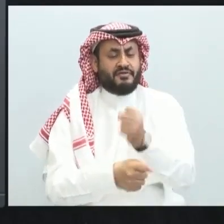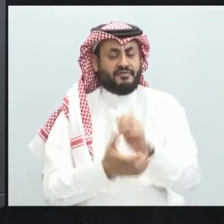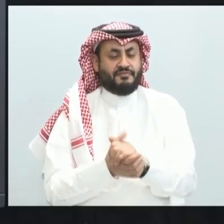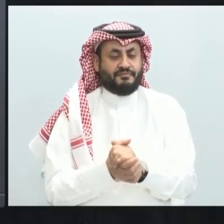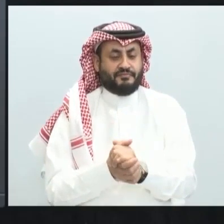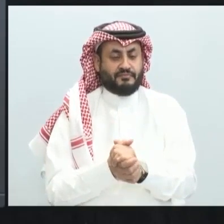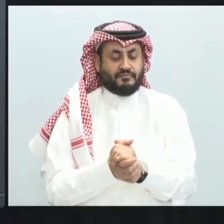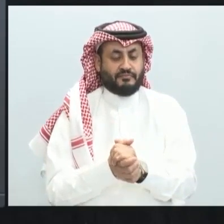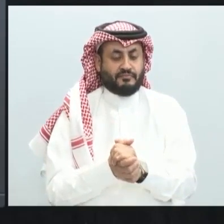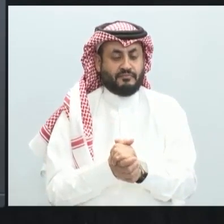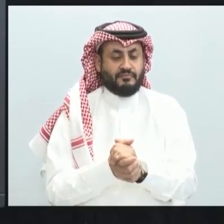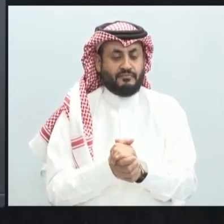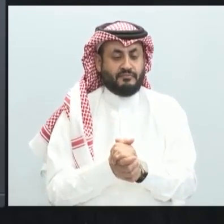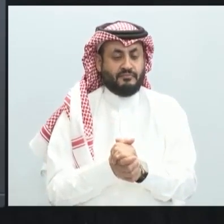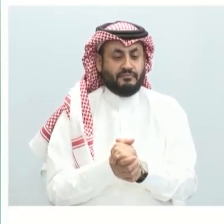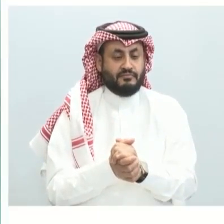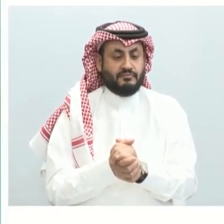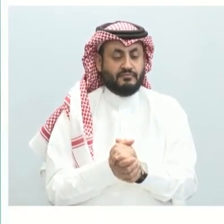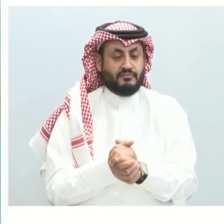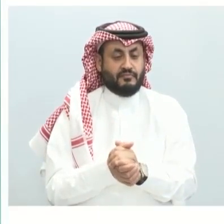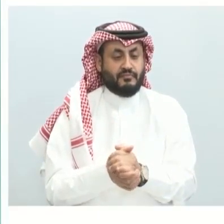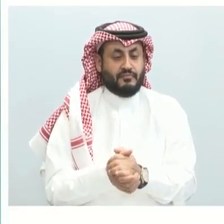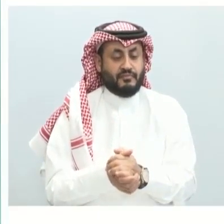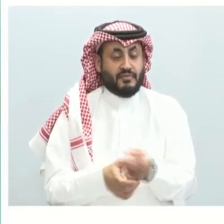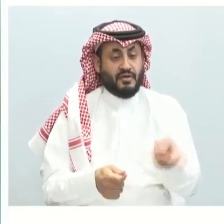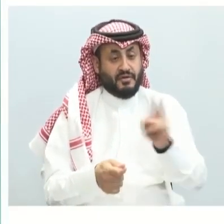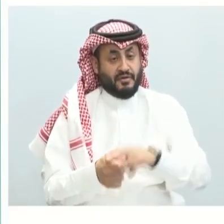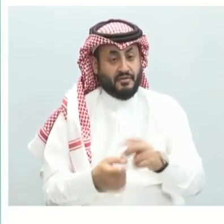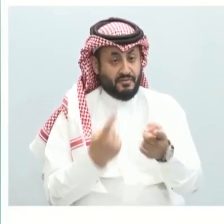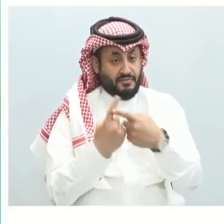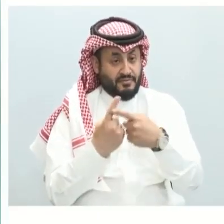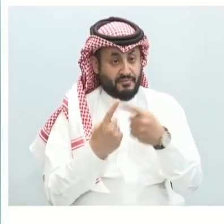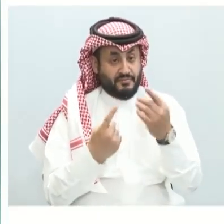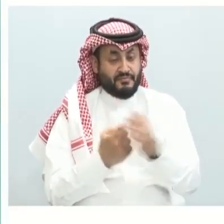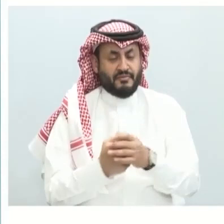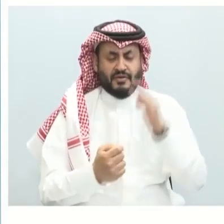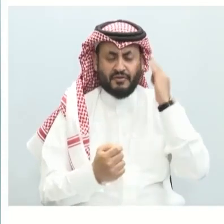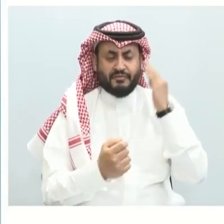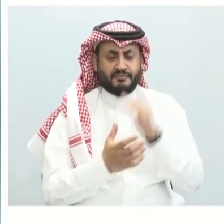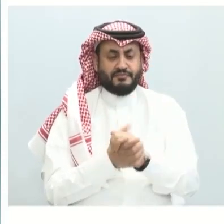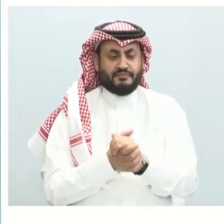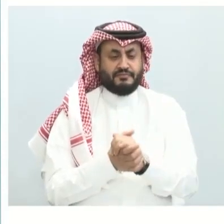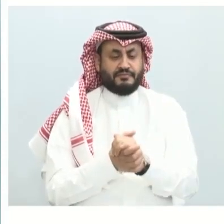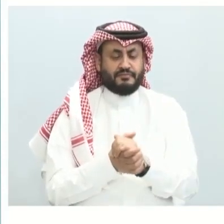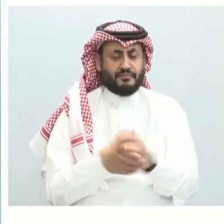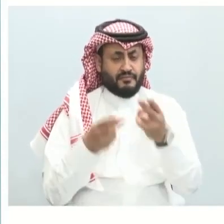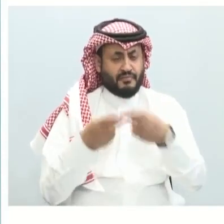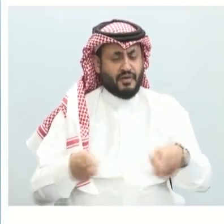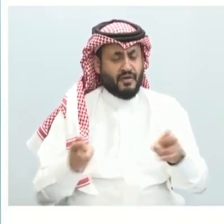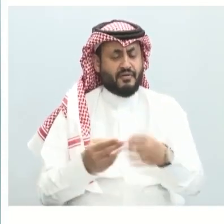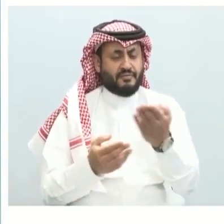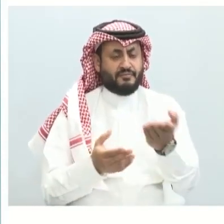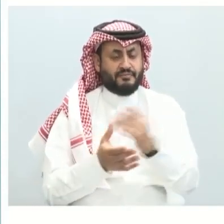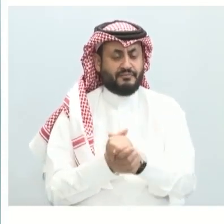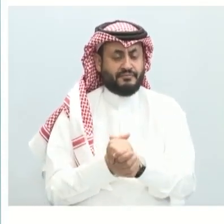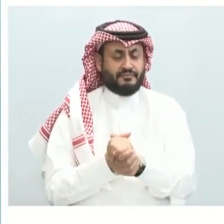future. Now, let's go back to the first sentence and let's listen to it and chant it together